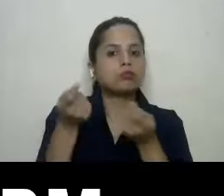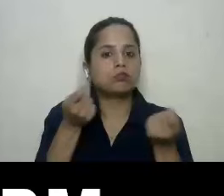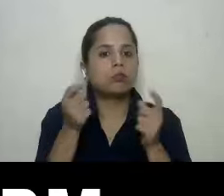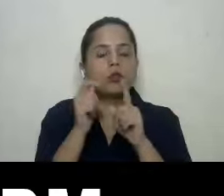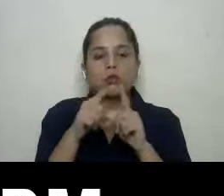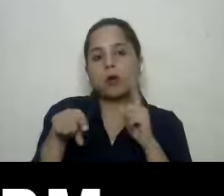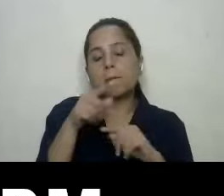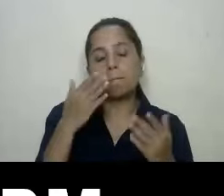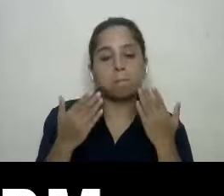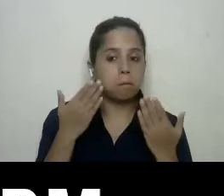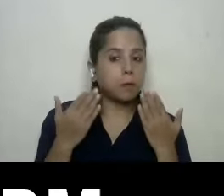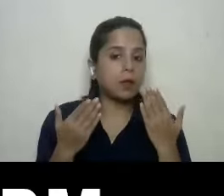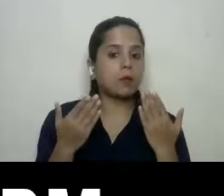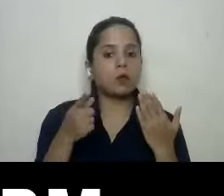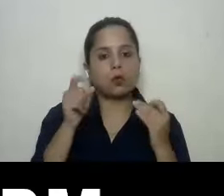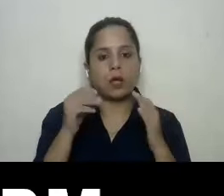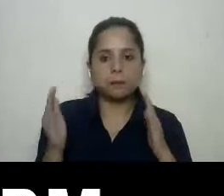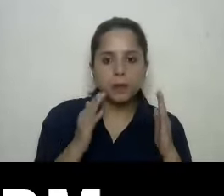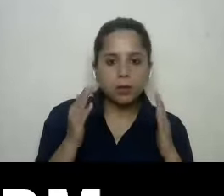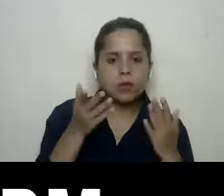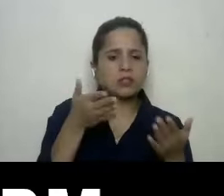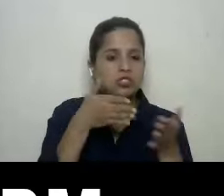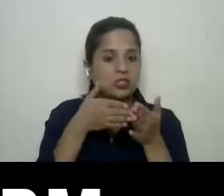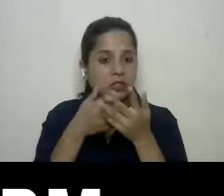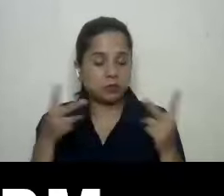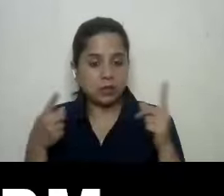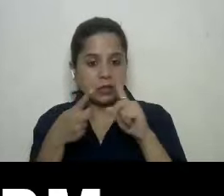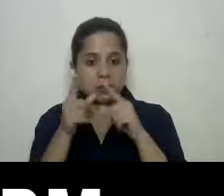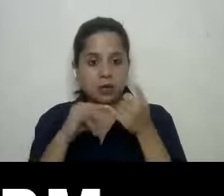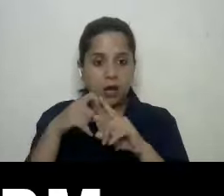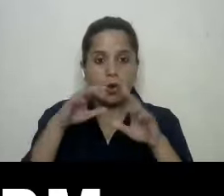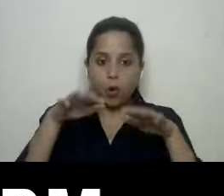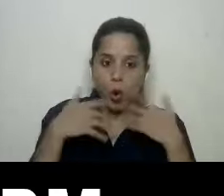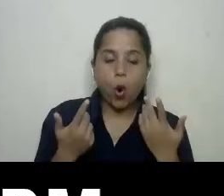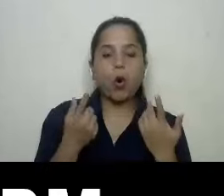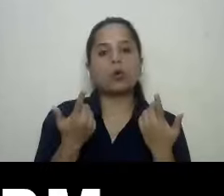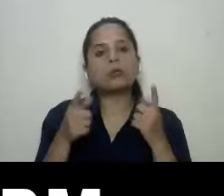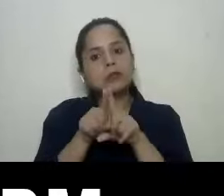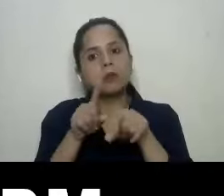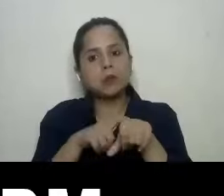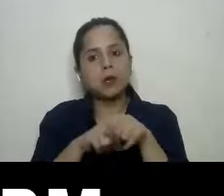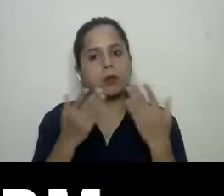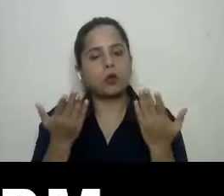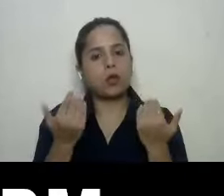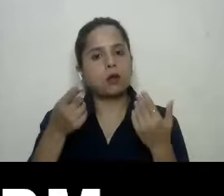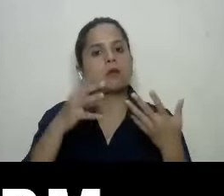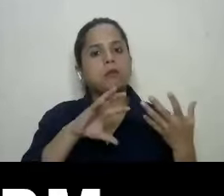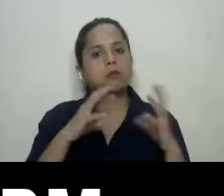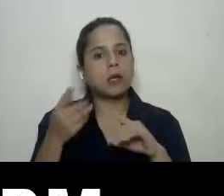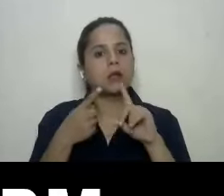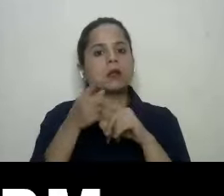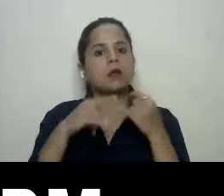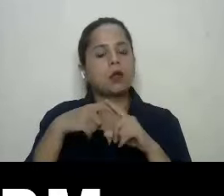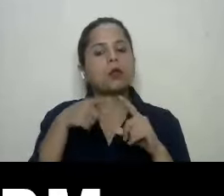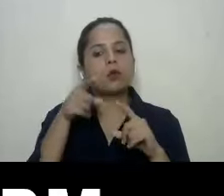be you can prepare challenging tasks. At the same time, you can create tasks which suits